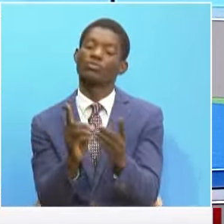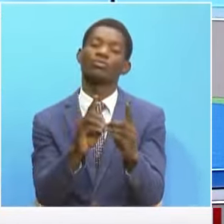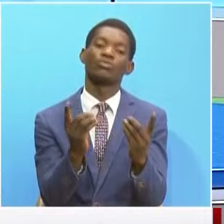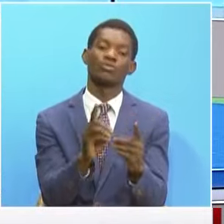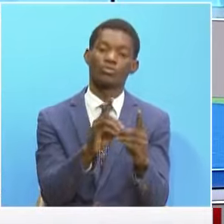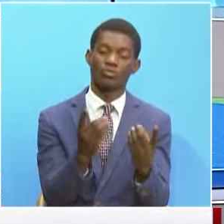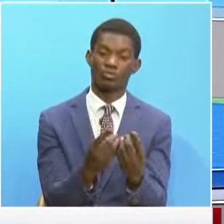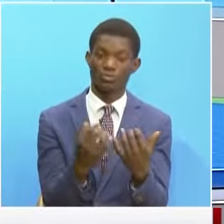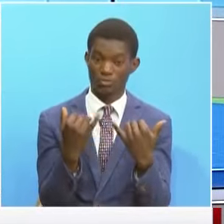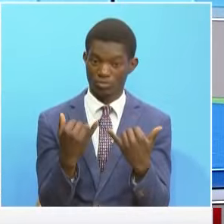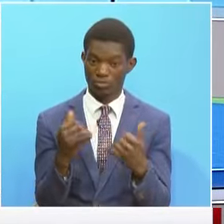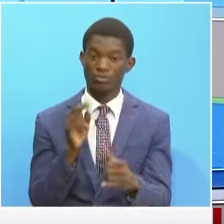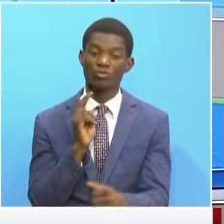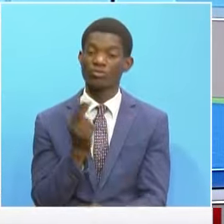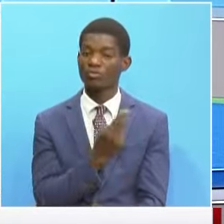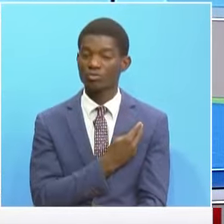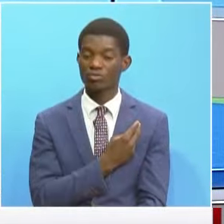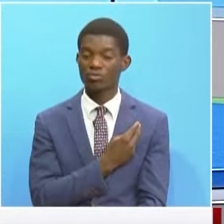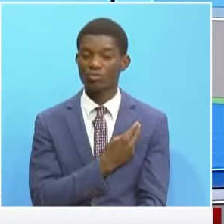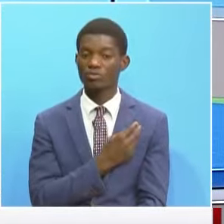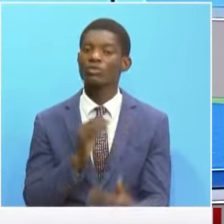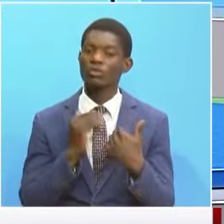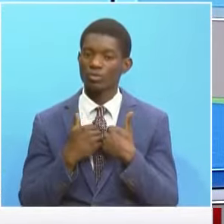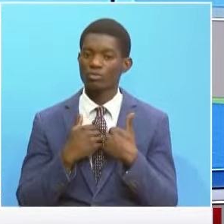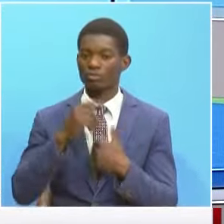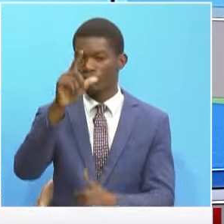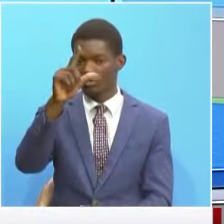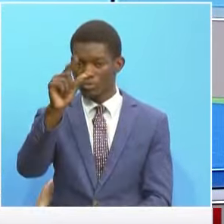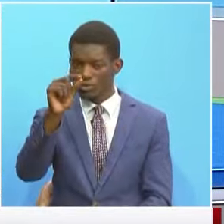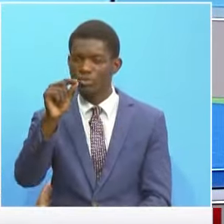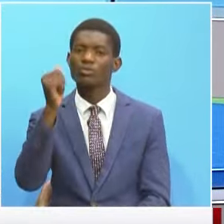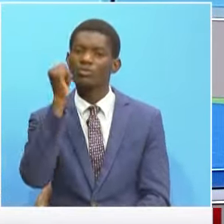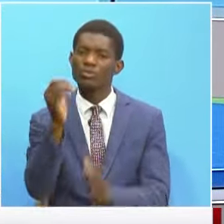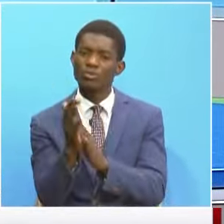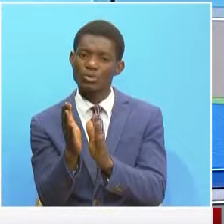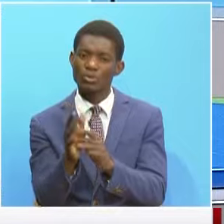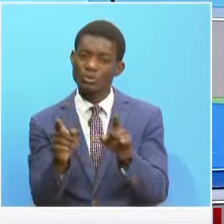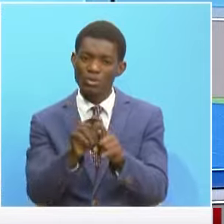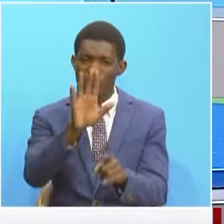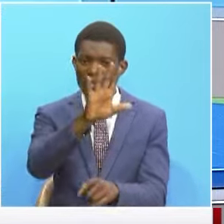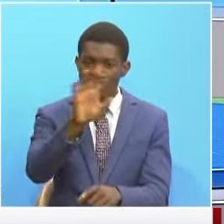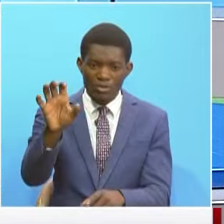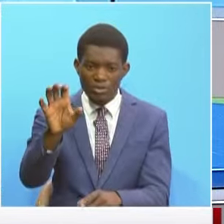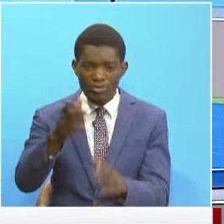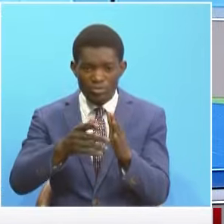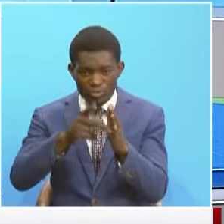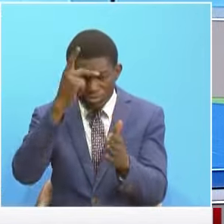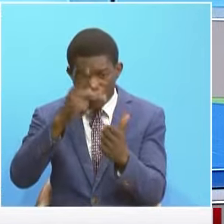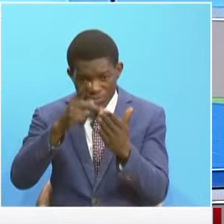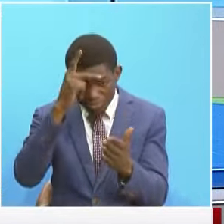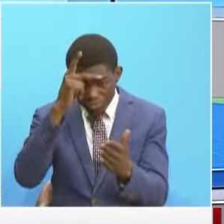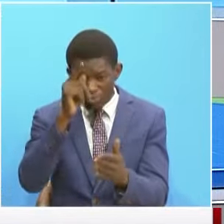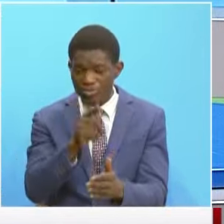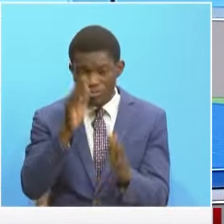are on the comfort program, where over 500 pupils are beneficiaries. Ikachana Sindala has more